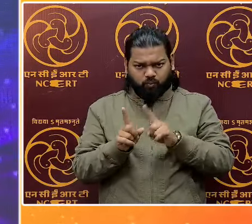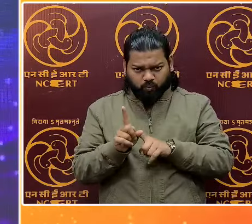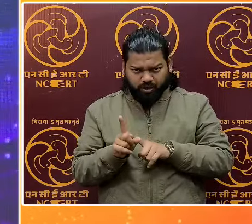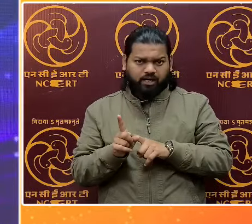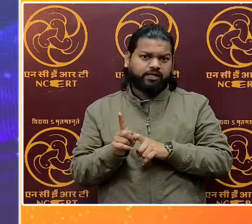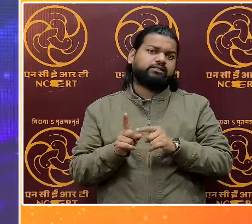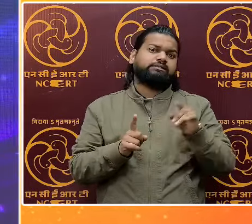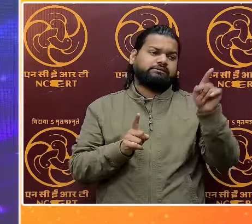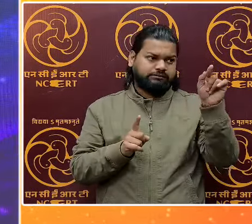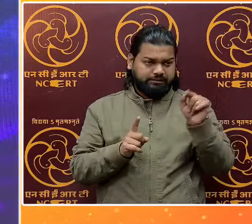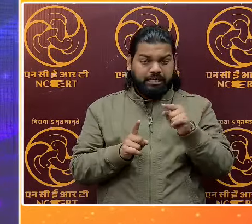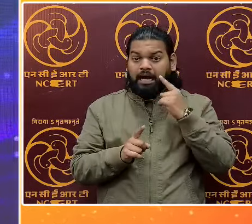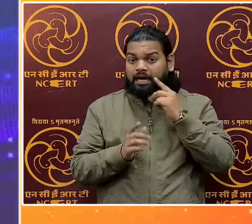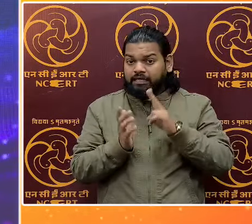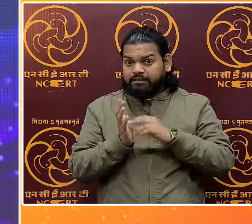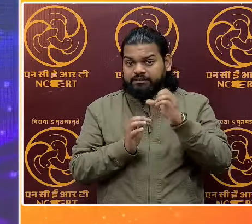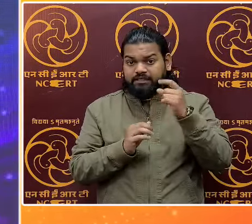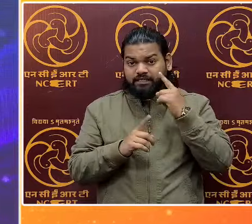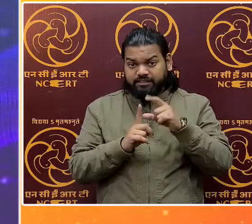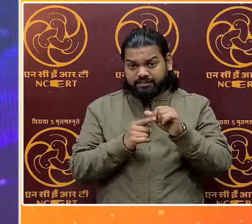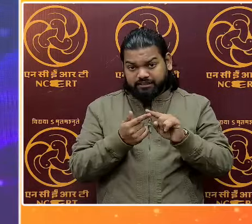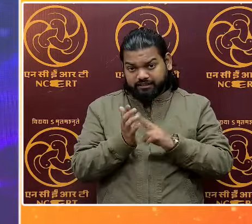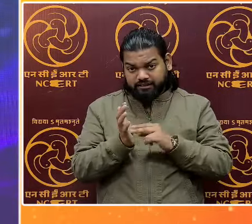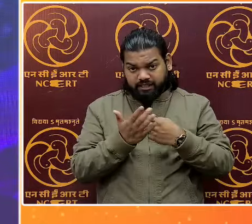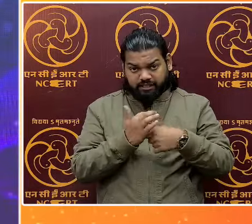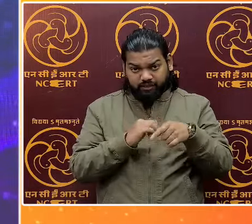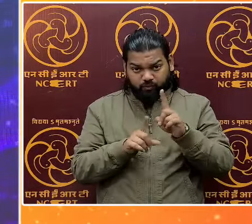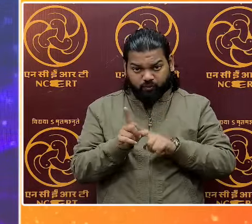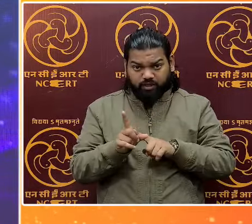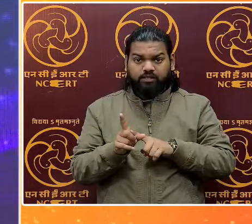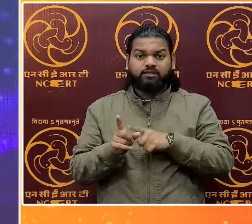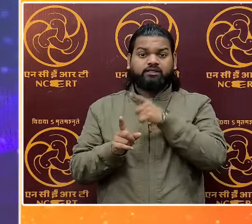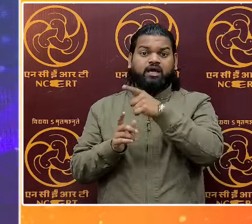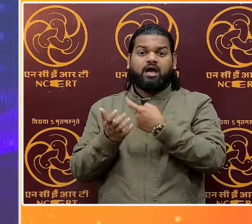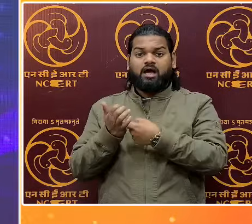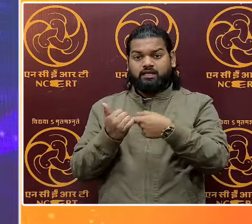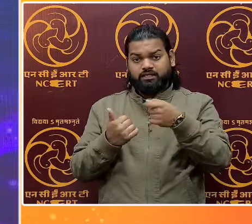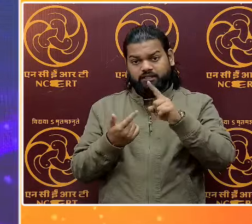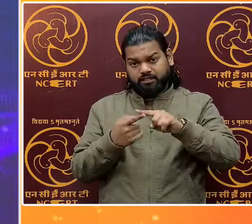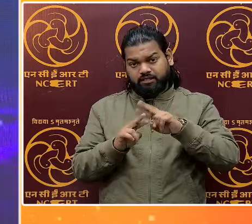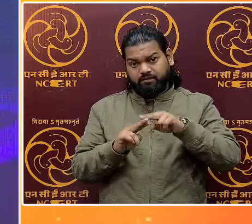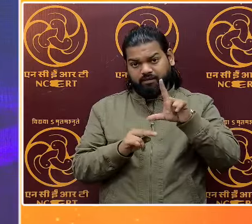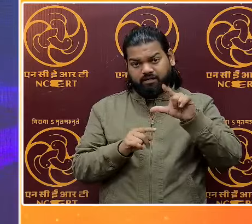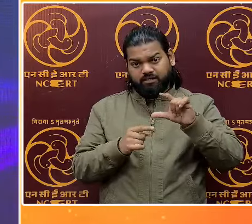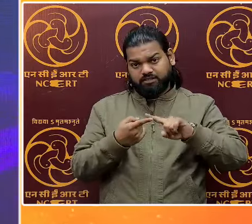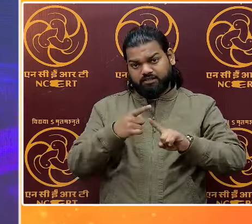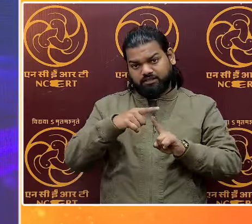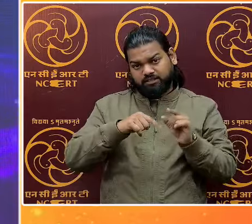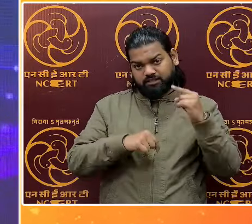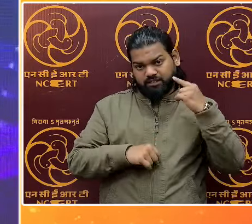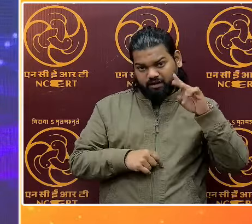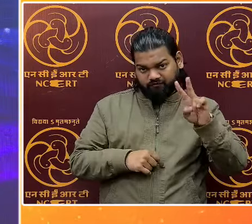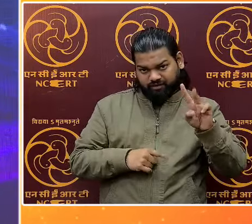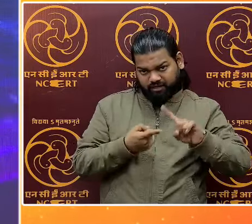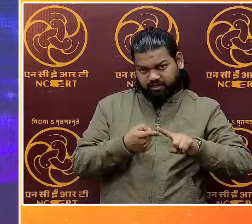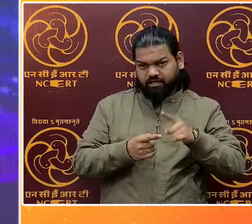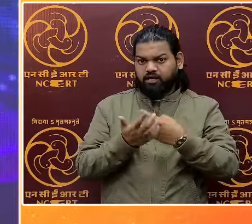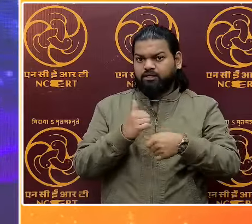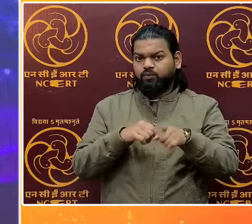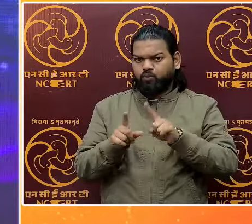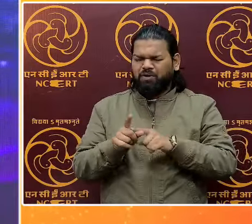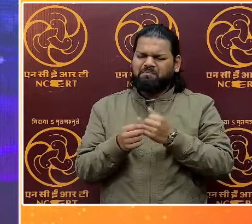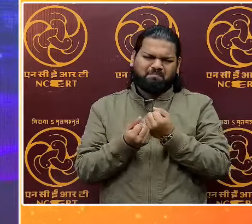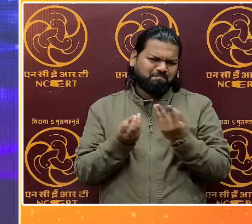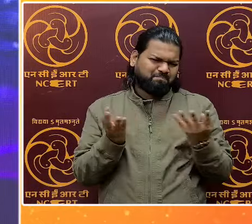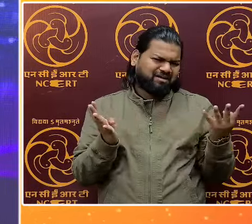they all lie on the same plane. So, this was about mirrors, right. Okay. We do have certain